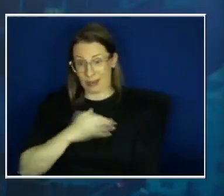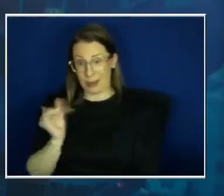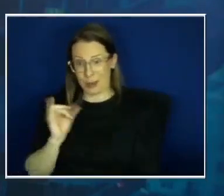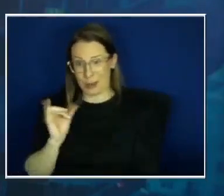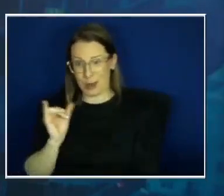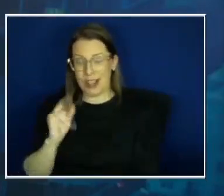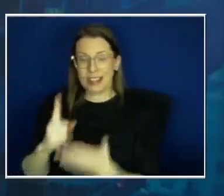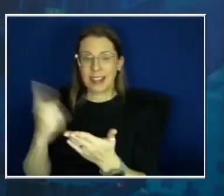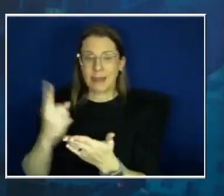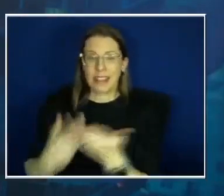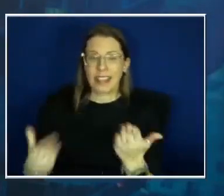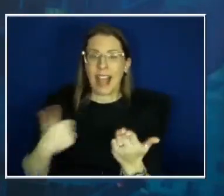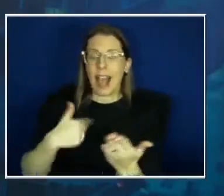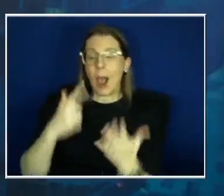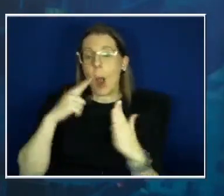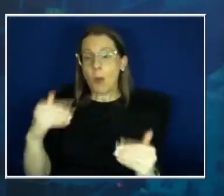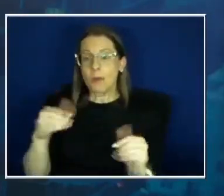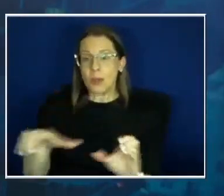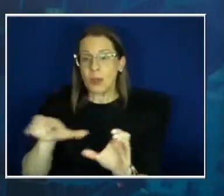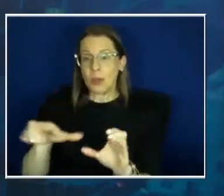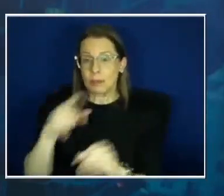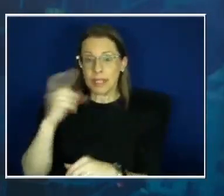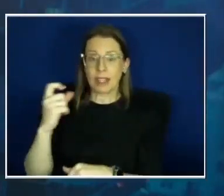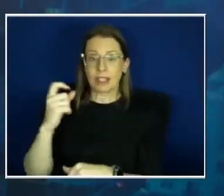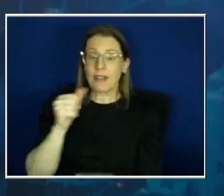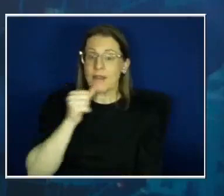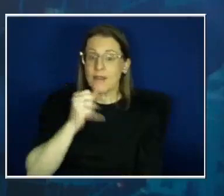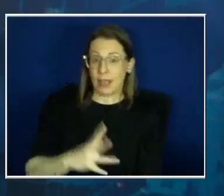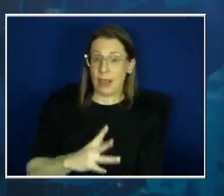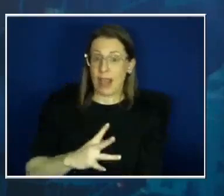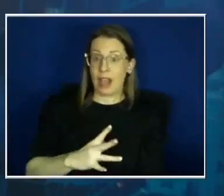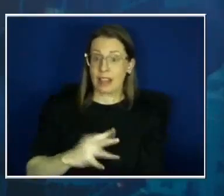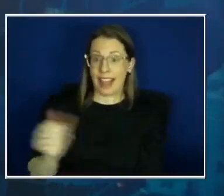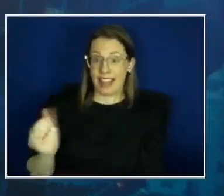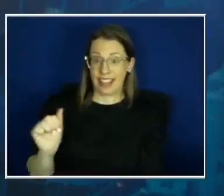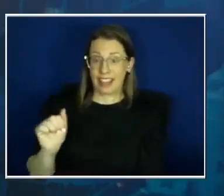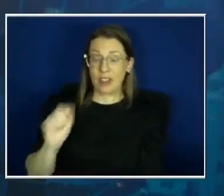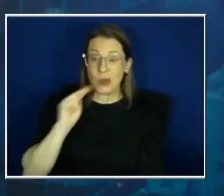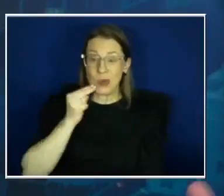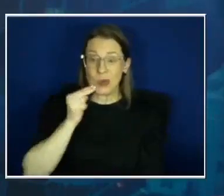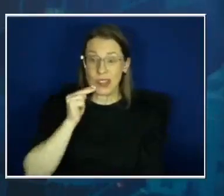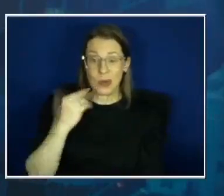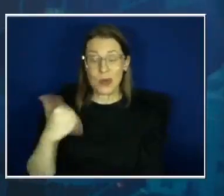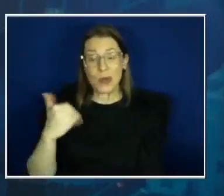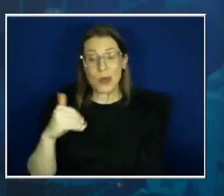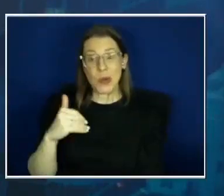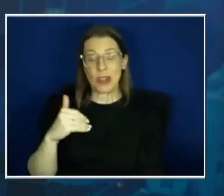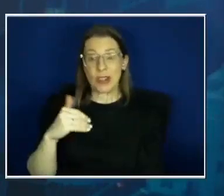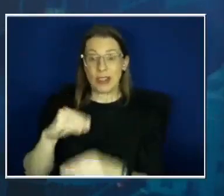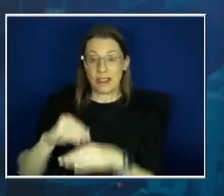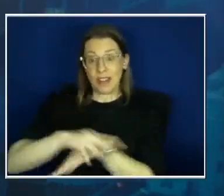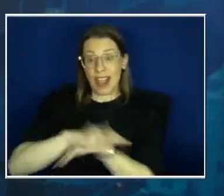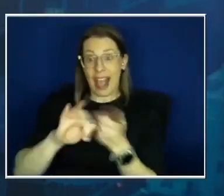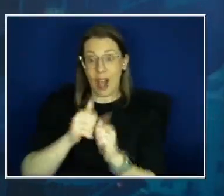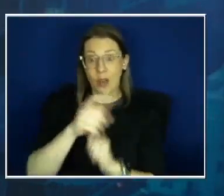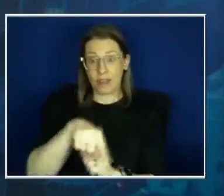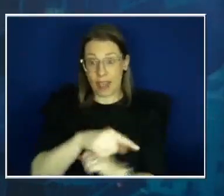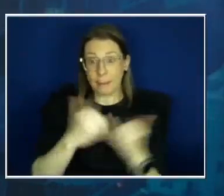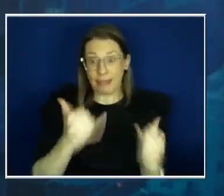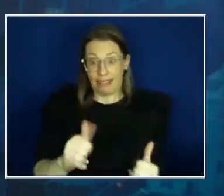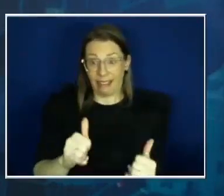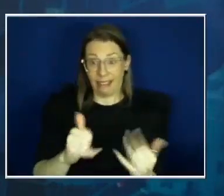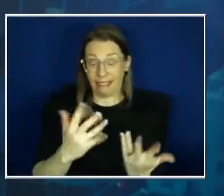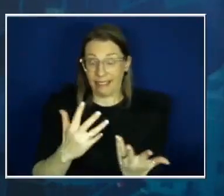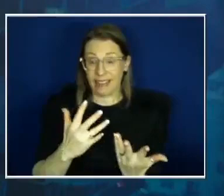that I hope to do, because a female athlete's nutrition can really play into how they perform. It can play into whether they have